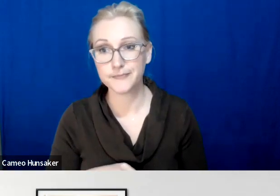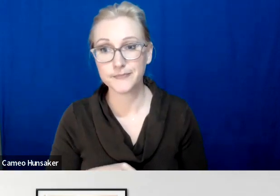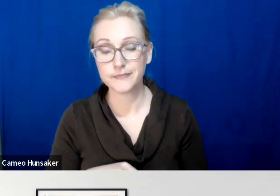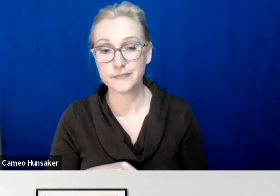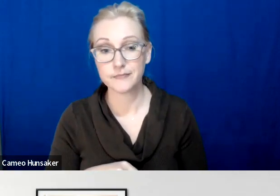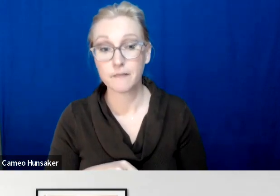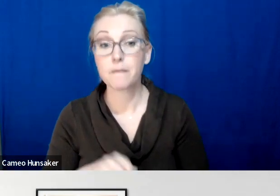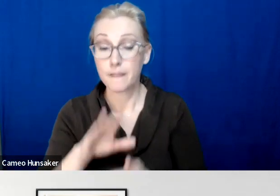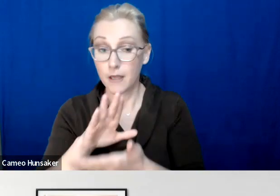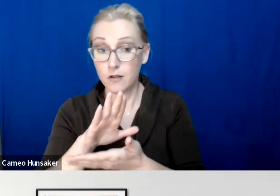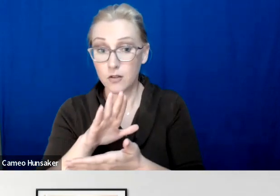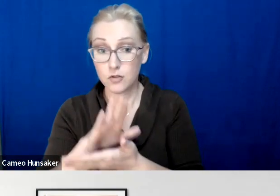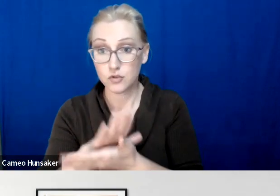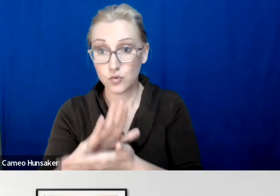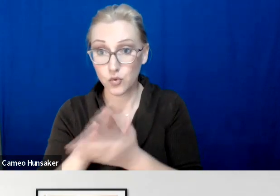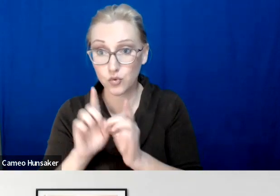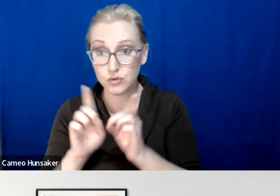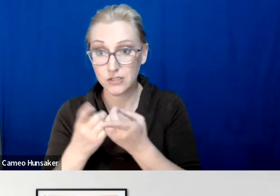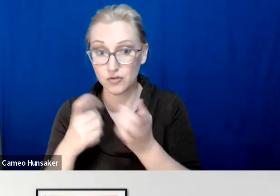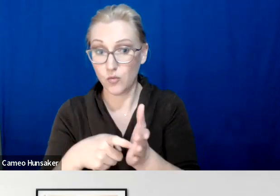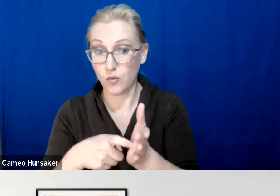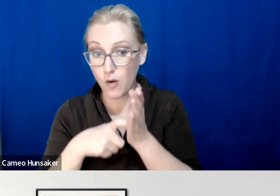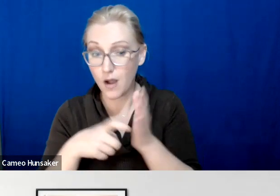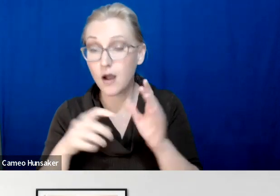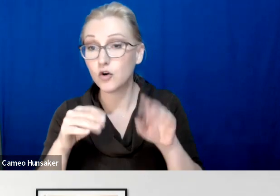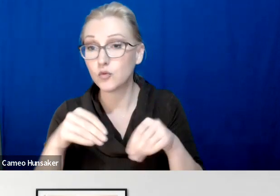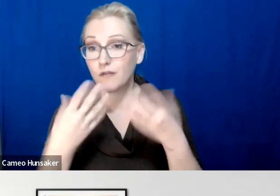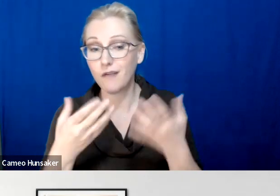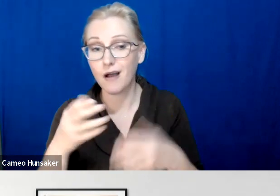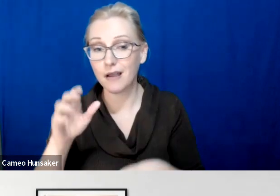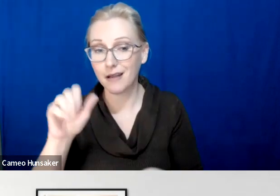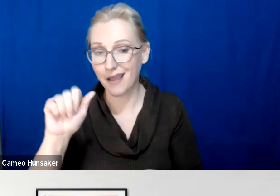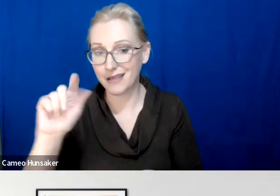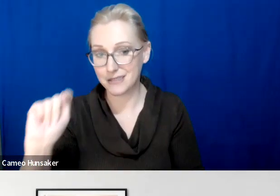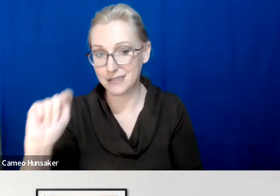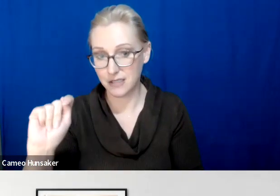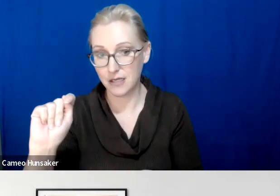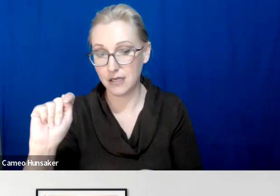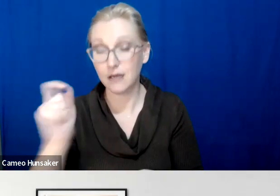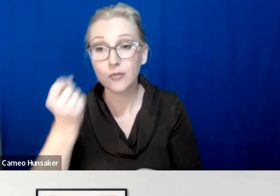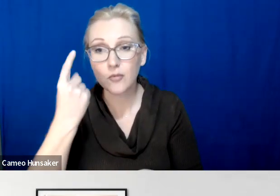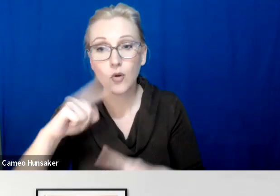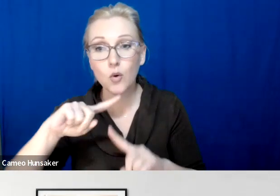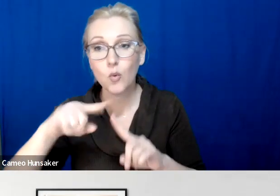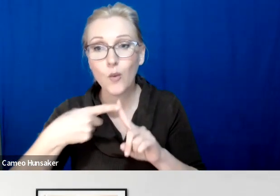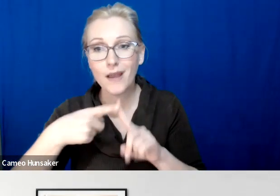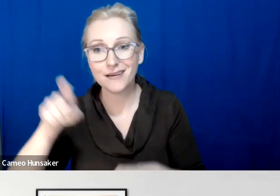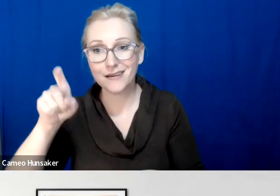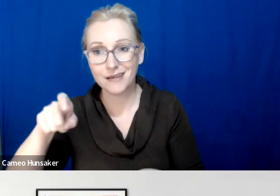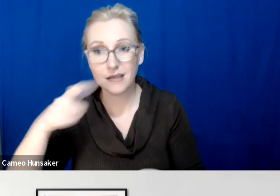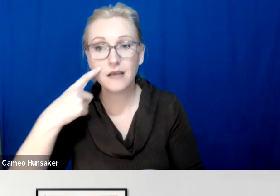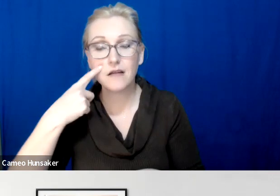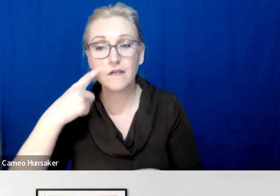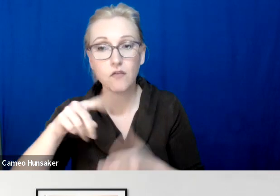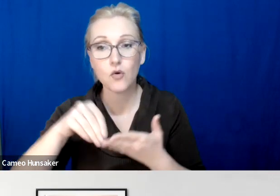The school is required to provide the AT specifically when it's needed for the student to benefit from